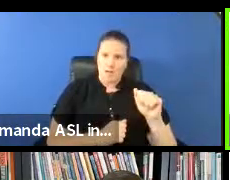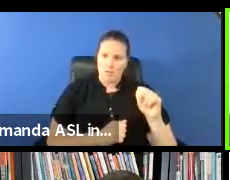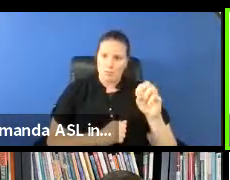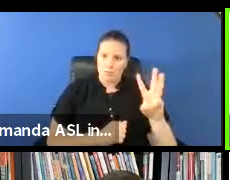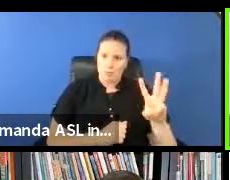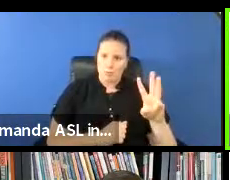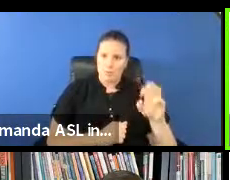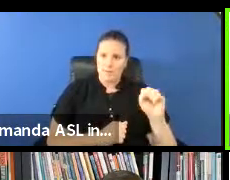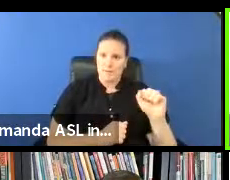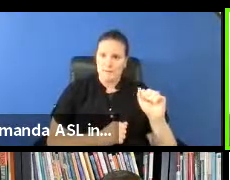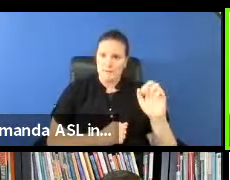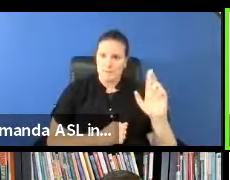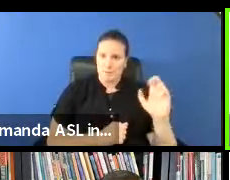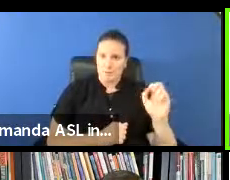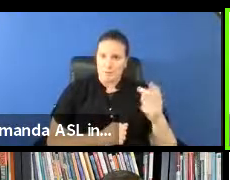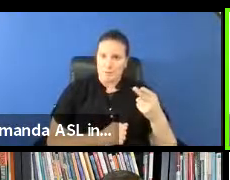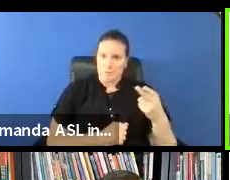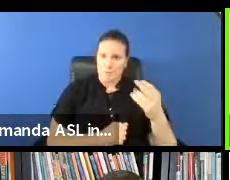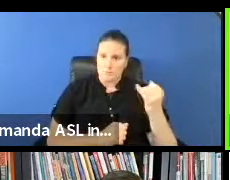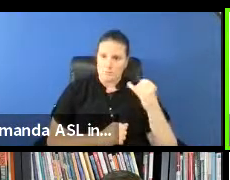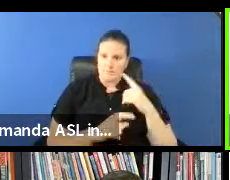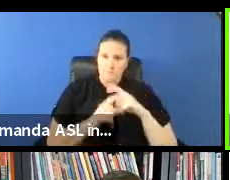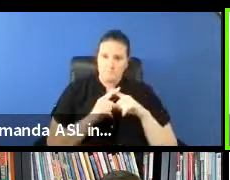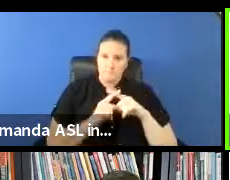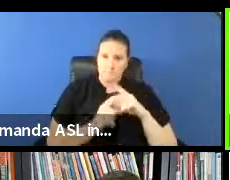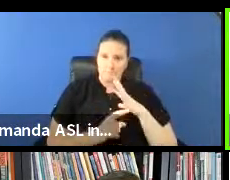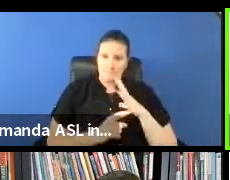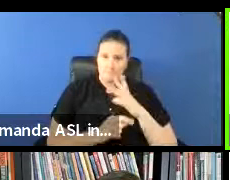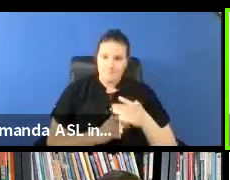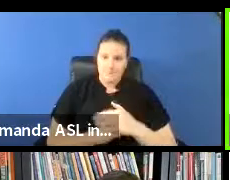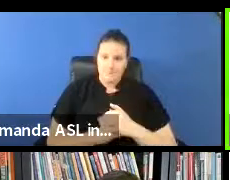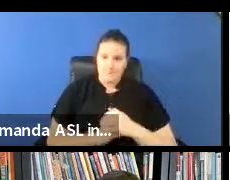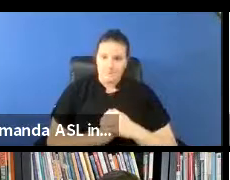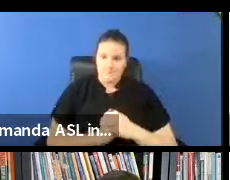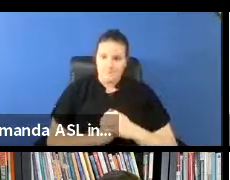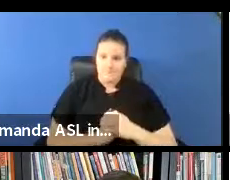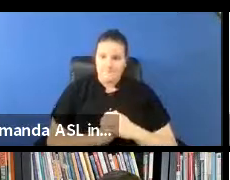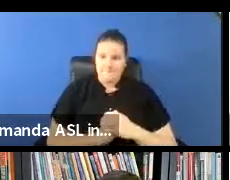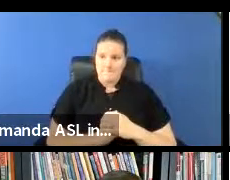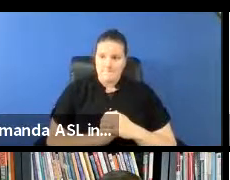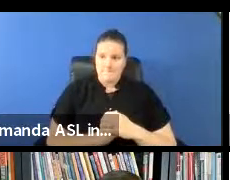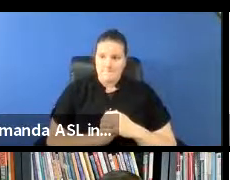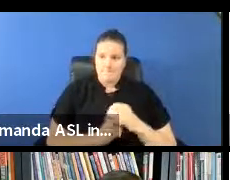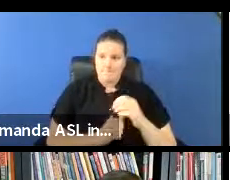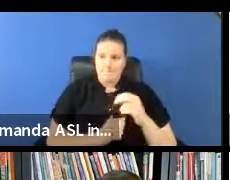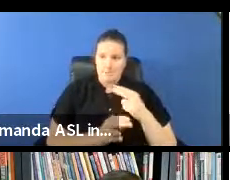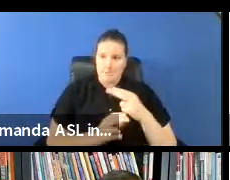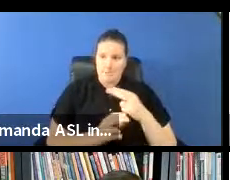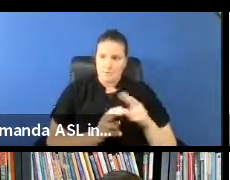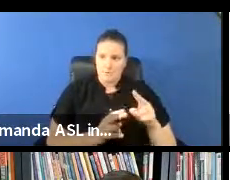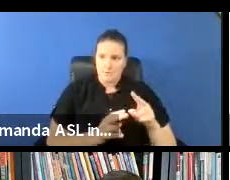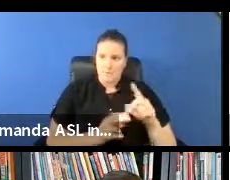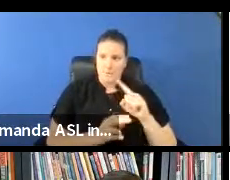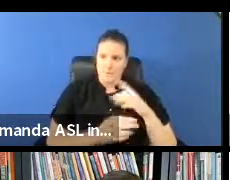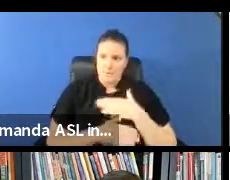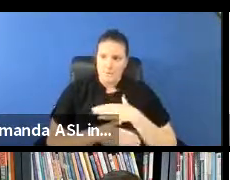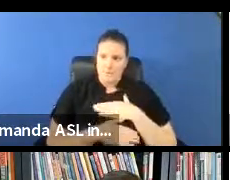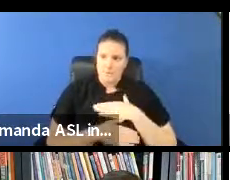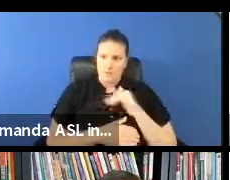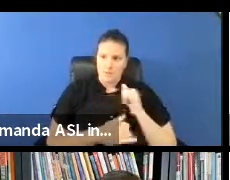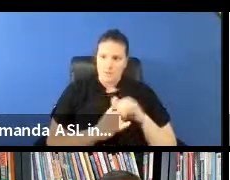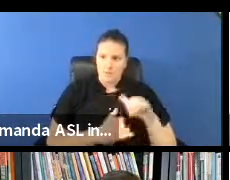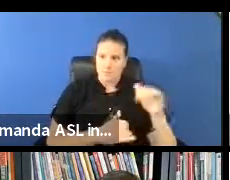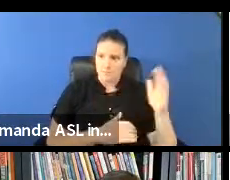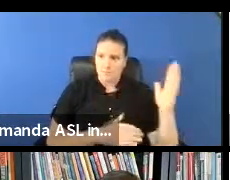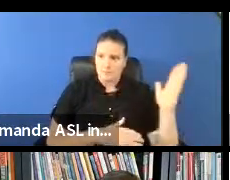then Sarah. So Andrew, if you want to unmute and yeah, absolutely. And I'll keep it very quick, but I really appreciate the